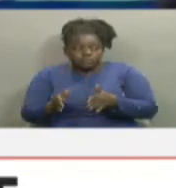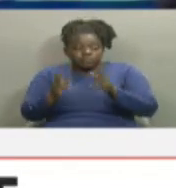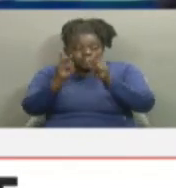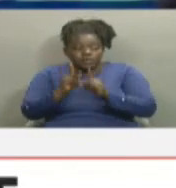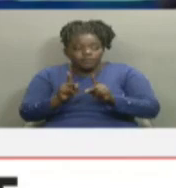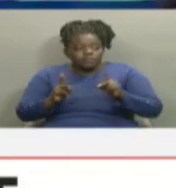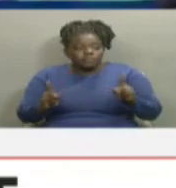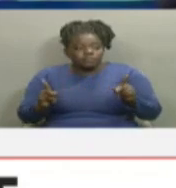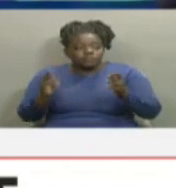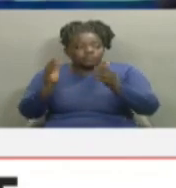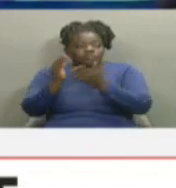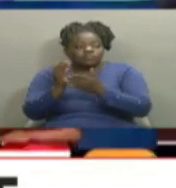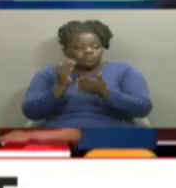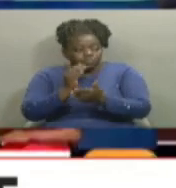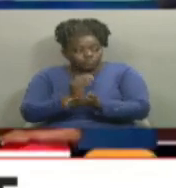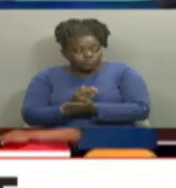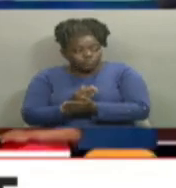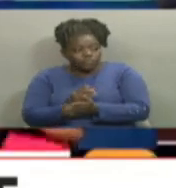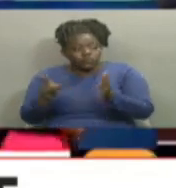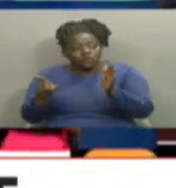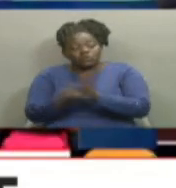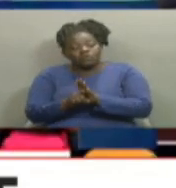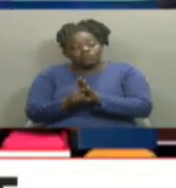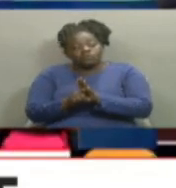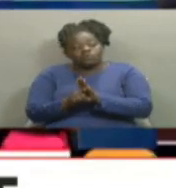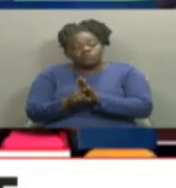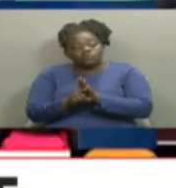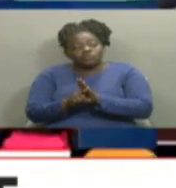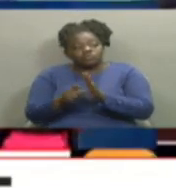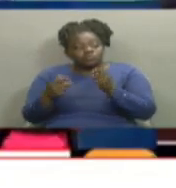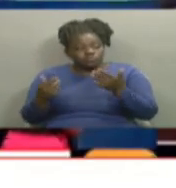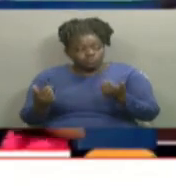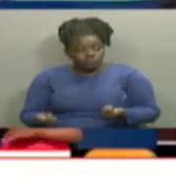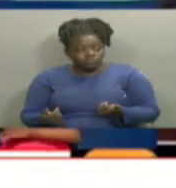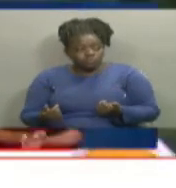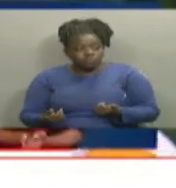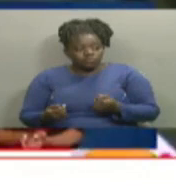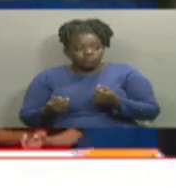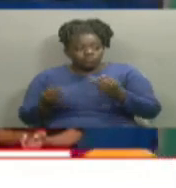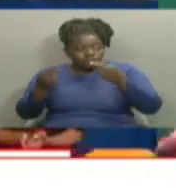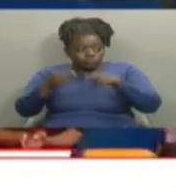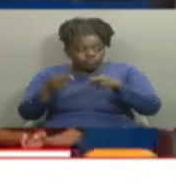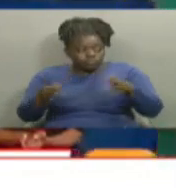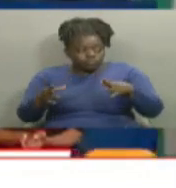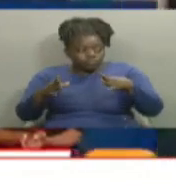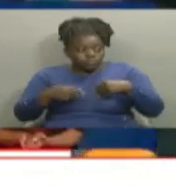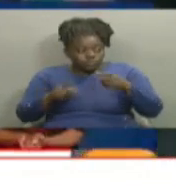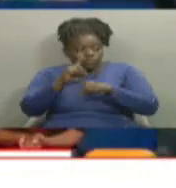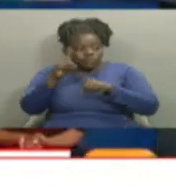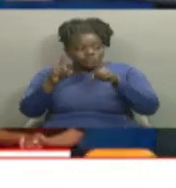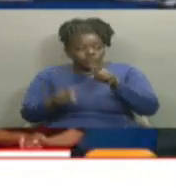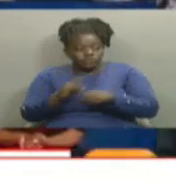peaceful because the rule of the law is going to prevail. Ontakiriza ibuzo bya